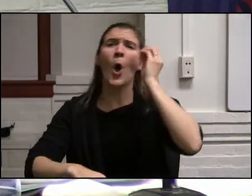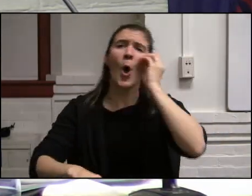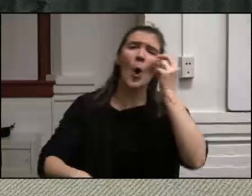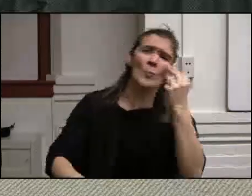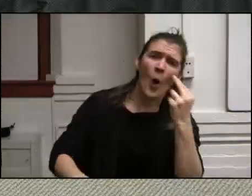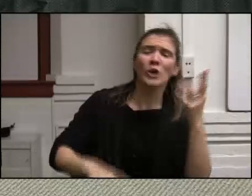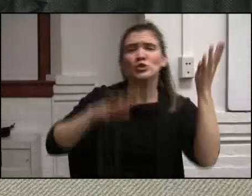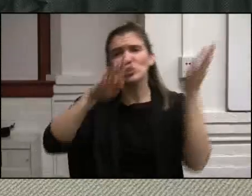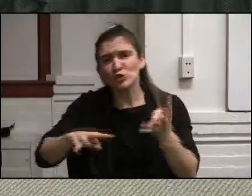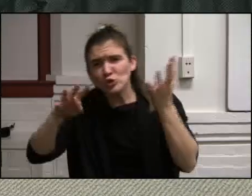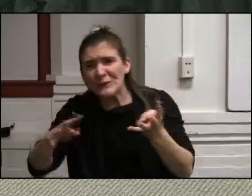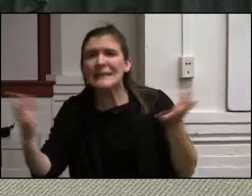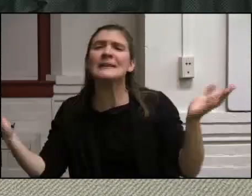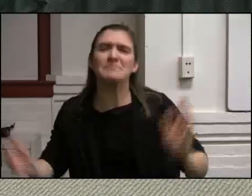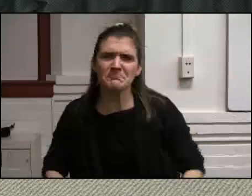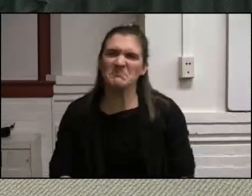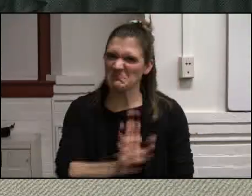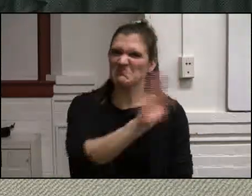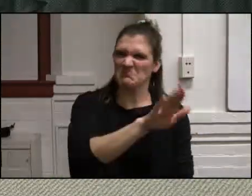safe, though. Yeah, otherwise they'd be here.